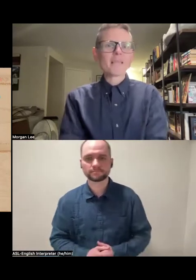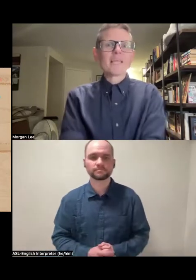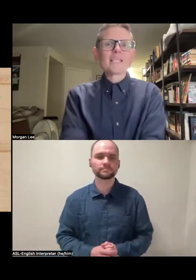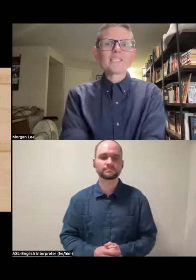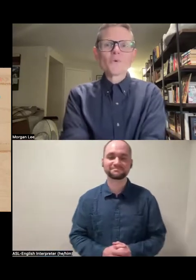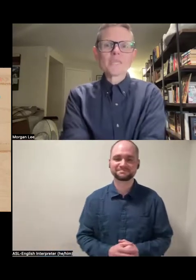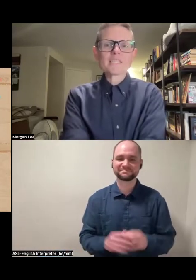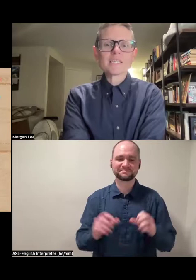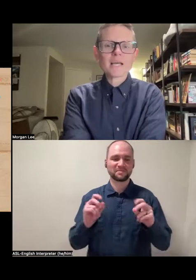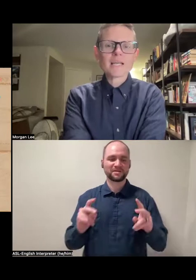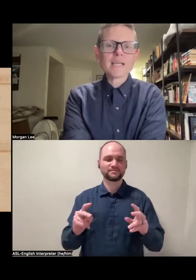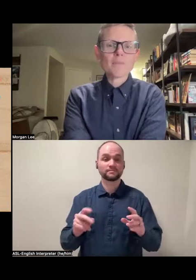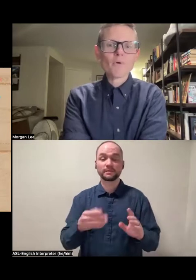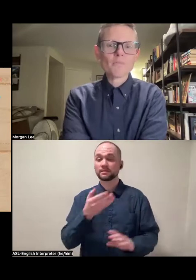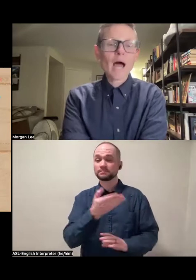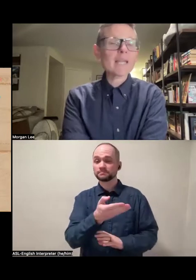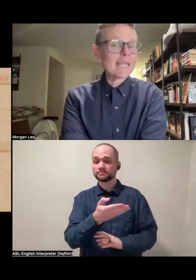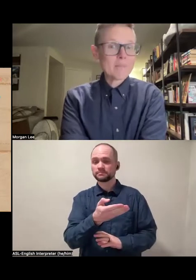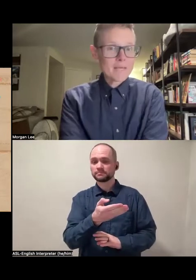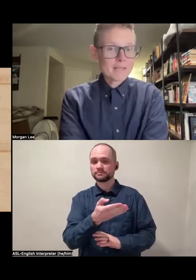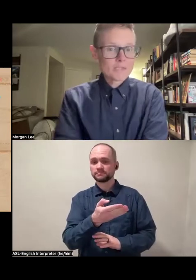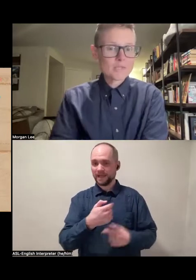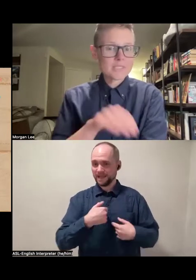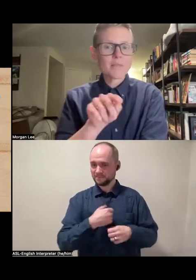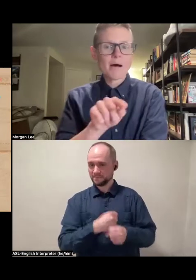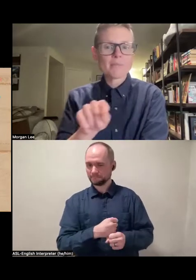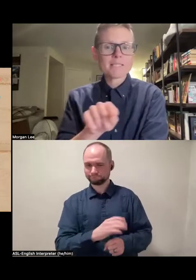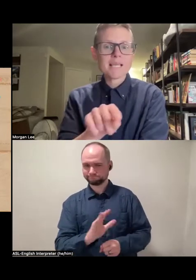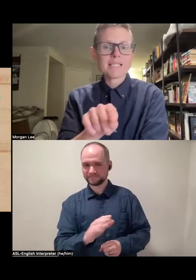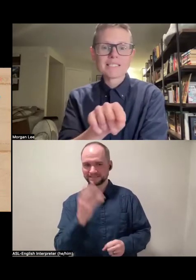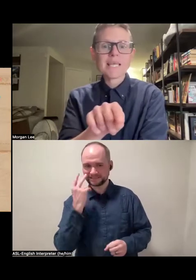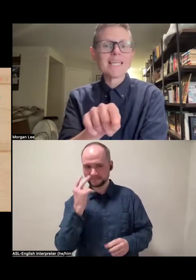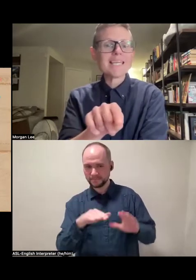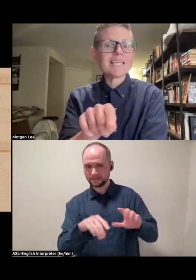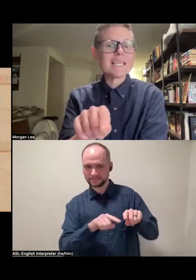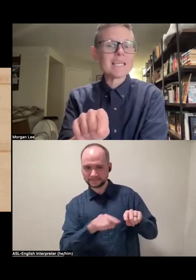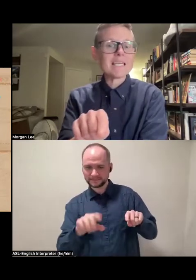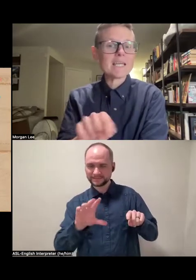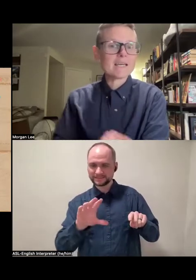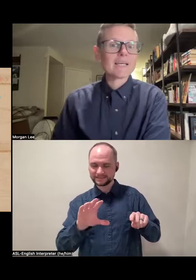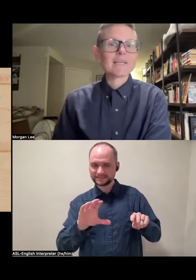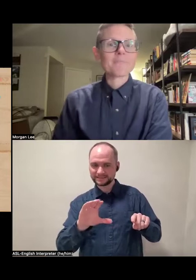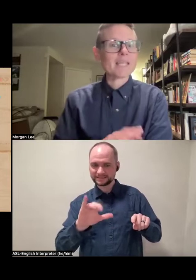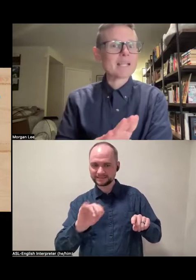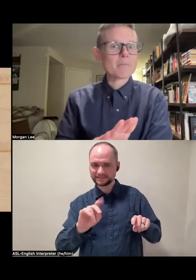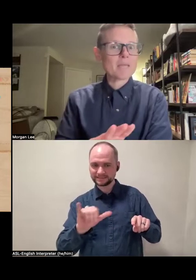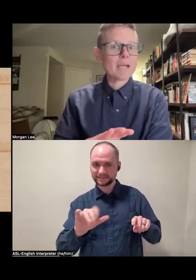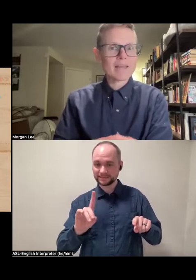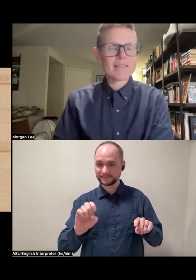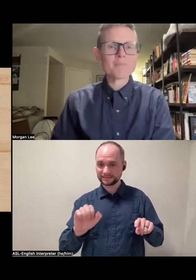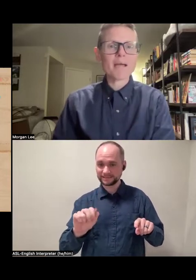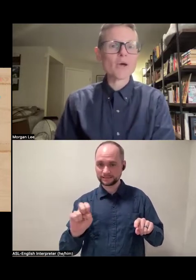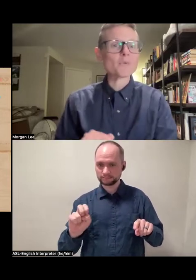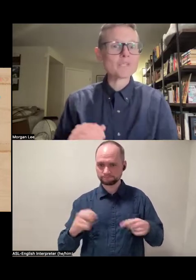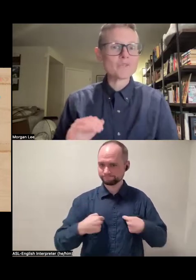Okay. So this is an example. I did not make this. You can see at the bottom, it says Cindy Dean. That is not me.